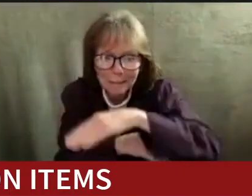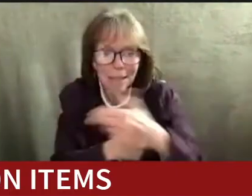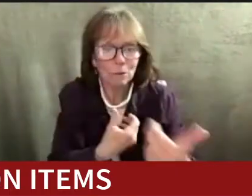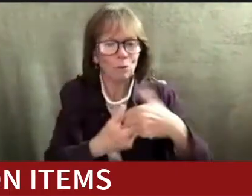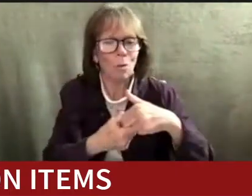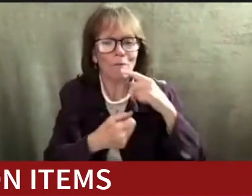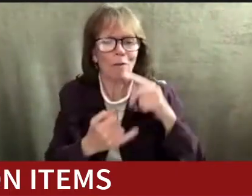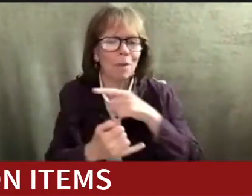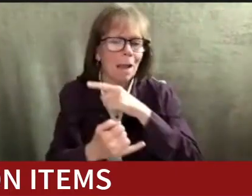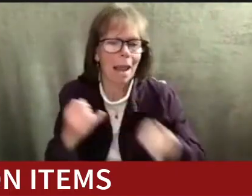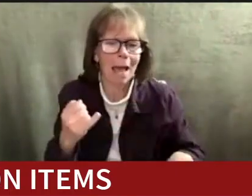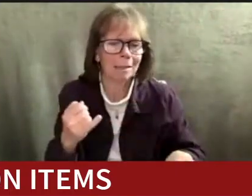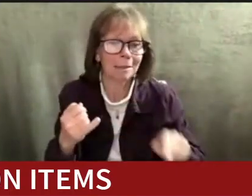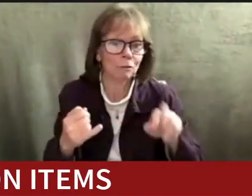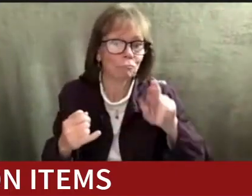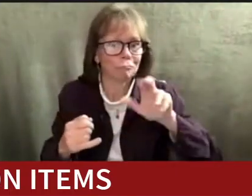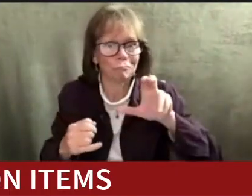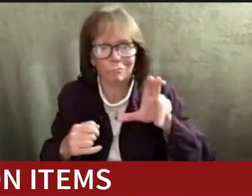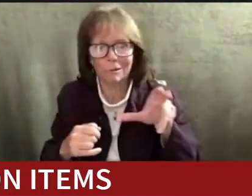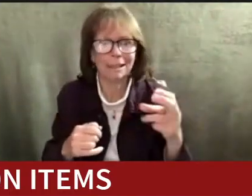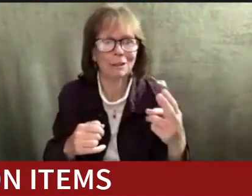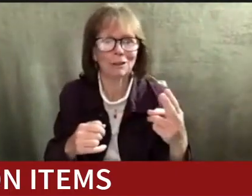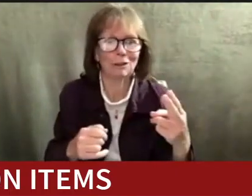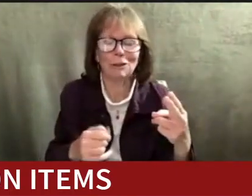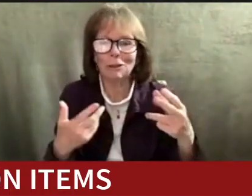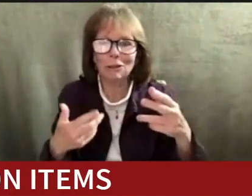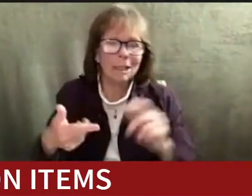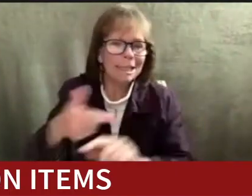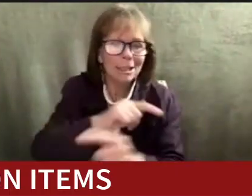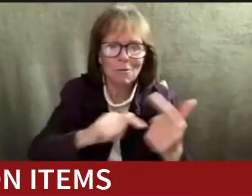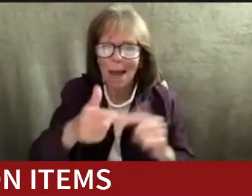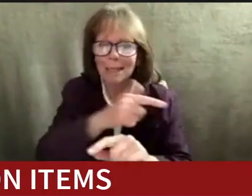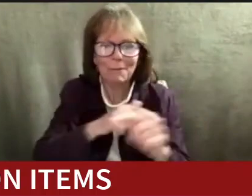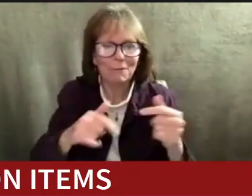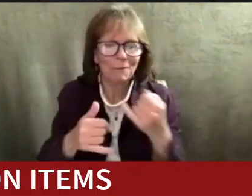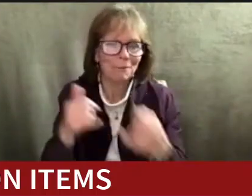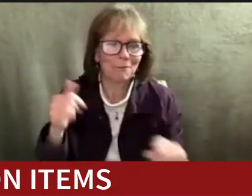this really rich and interactive synthesis session.